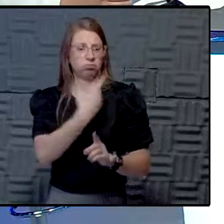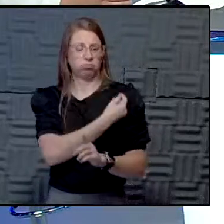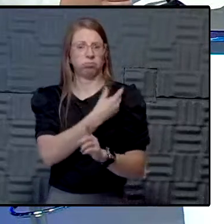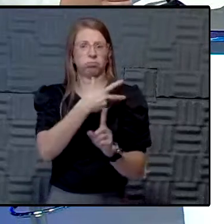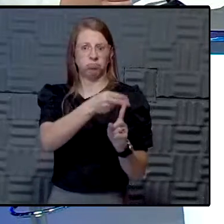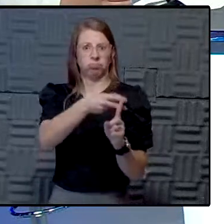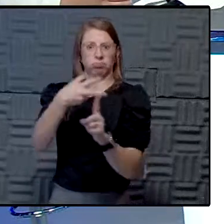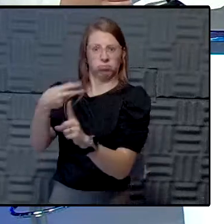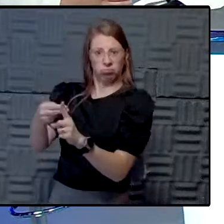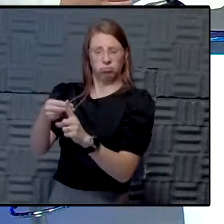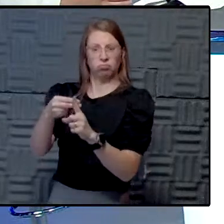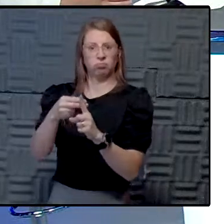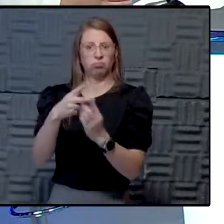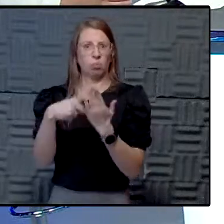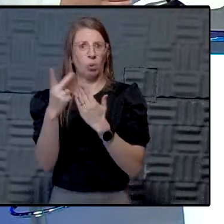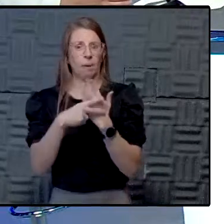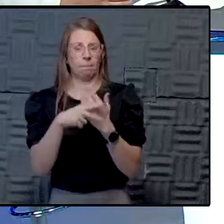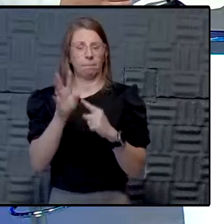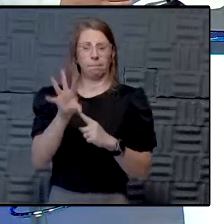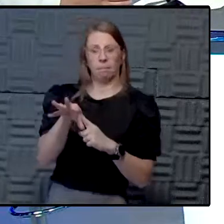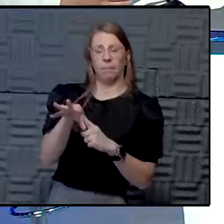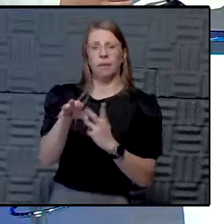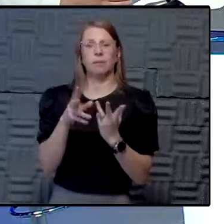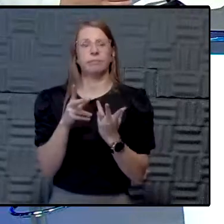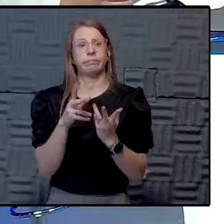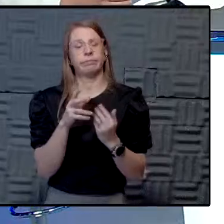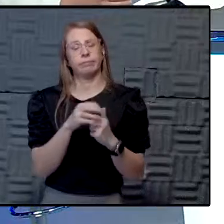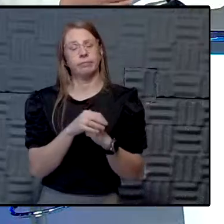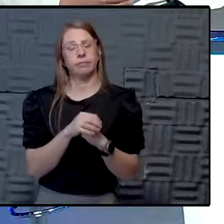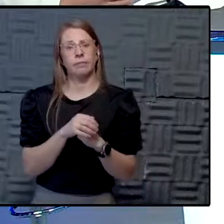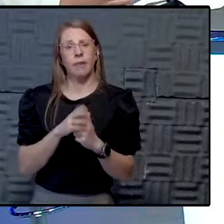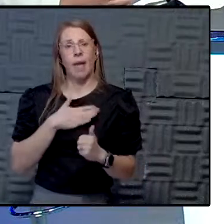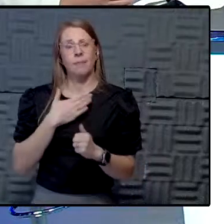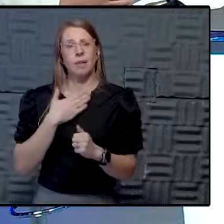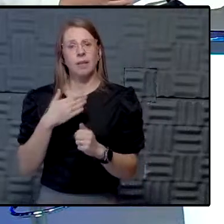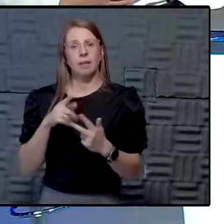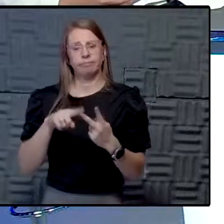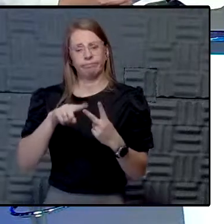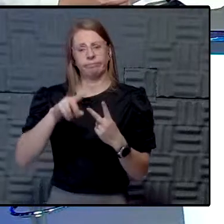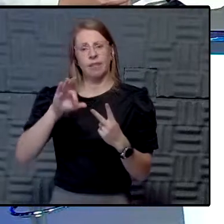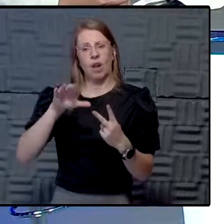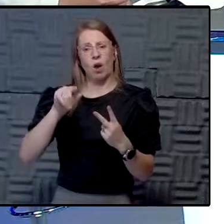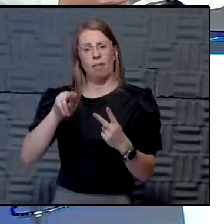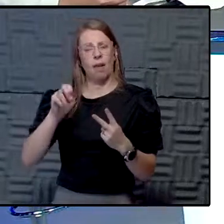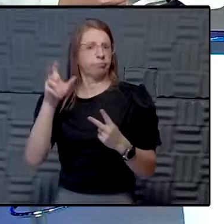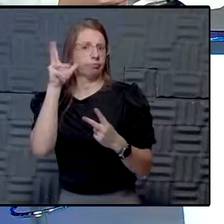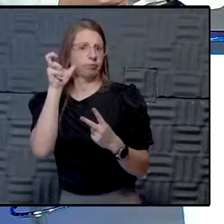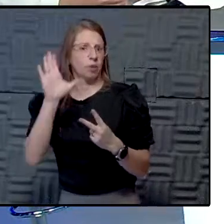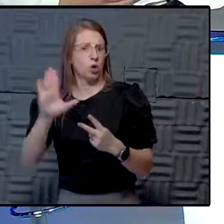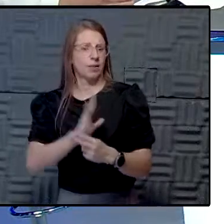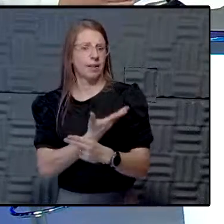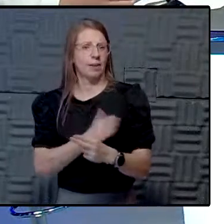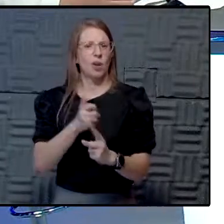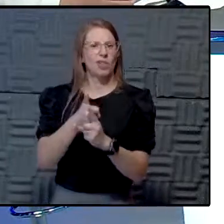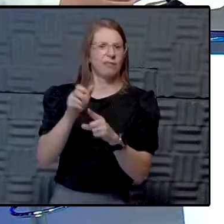for volunteering to come onto the show and even have to listen to some of my singing. Yeah, she loved it. But I would like to also